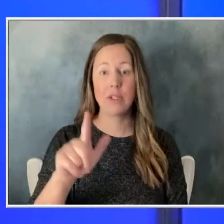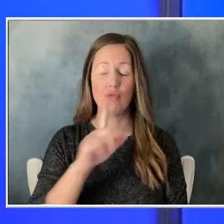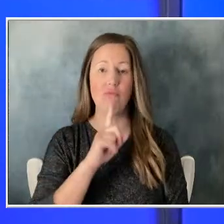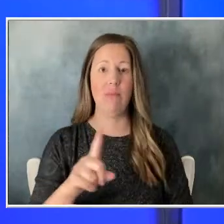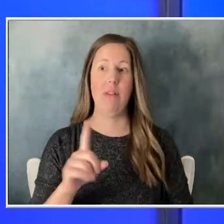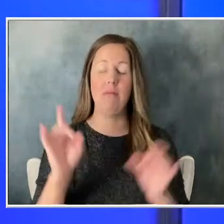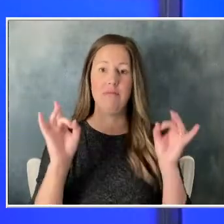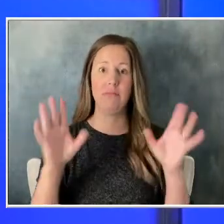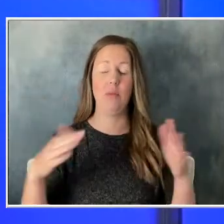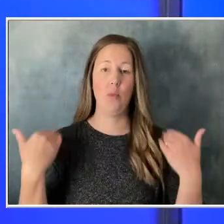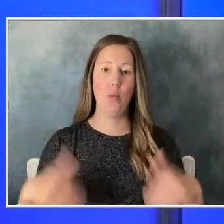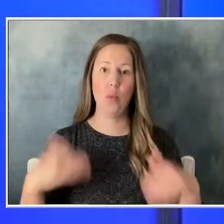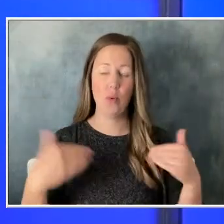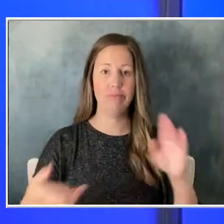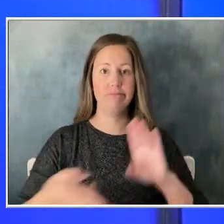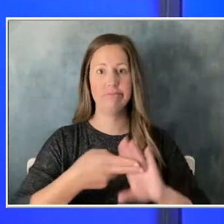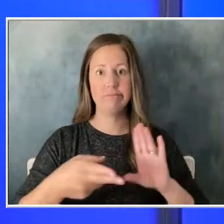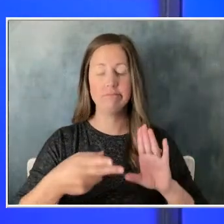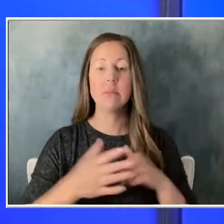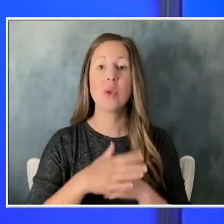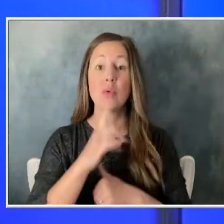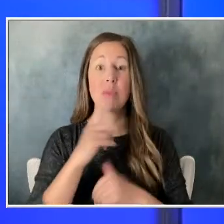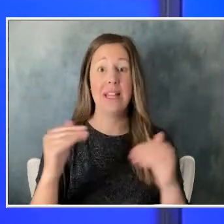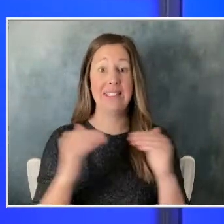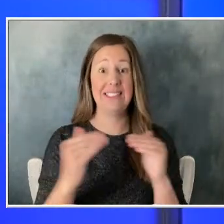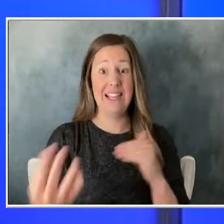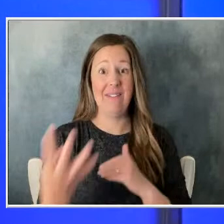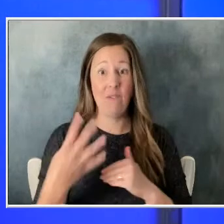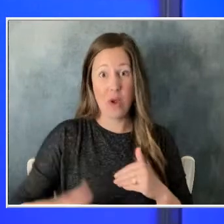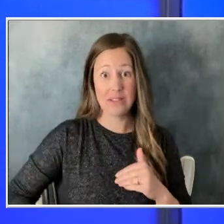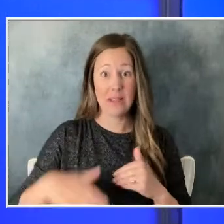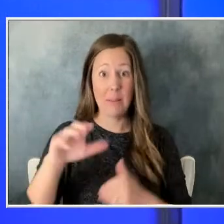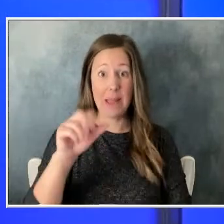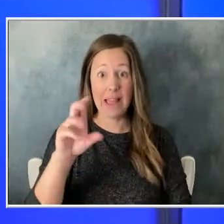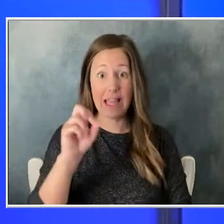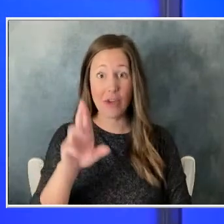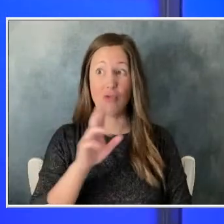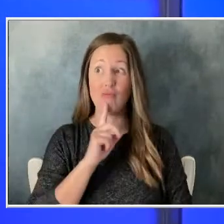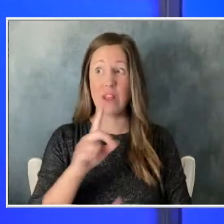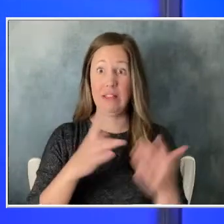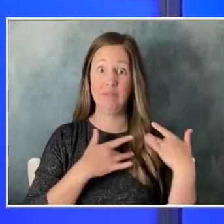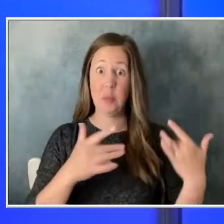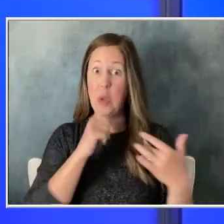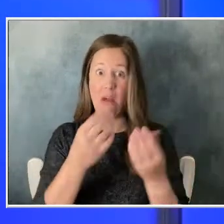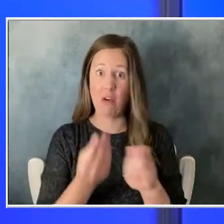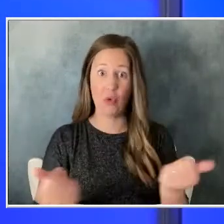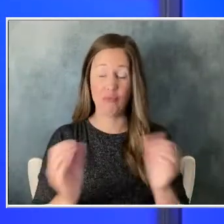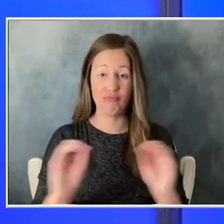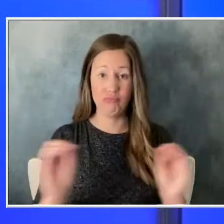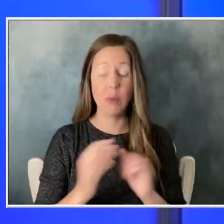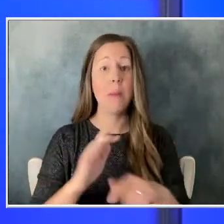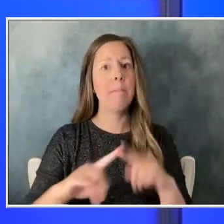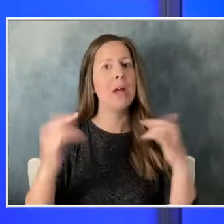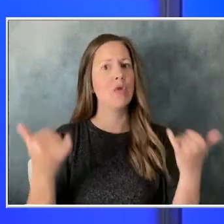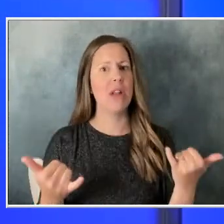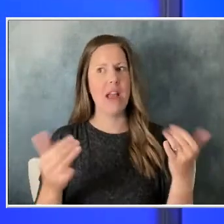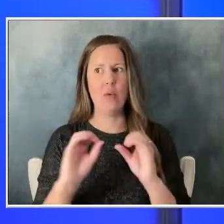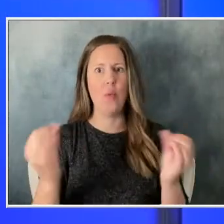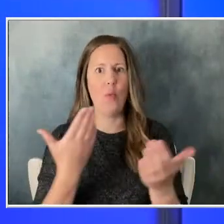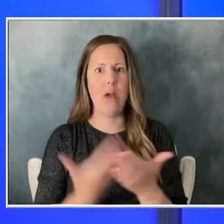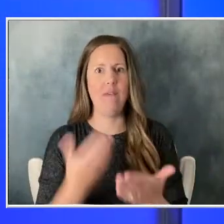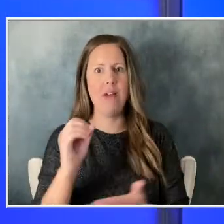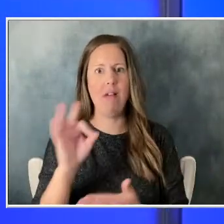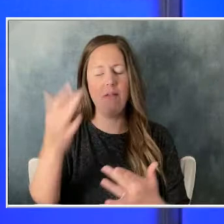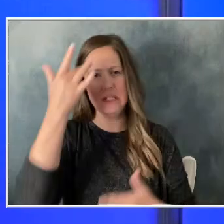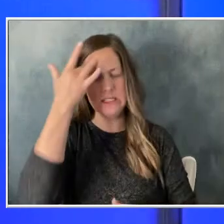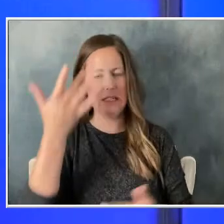Technically speaking, stage 4 stomach cancer is considered non-curable, but today she has what's called no evidence of disease.